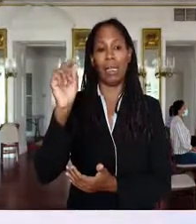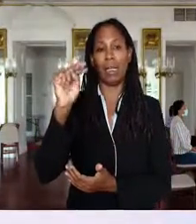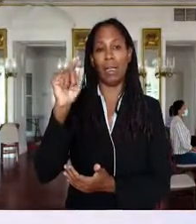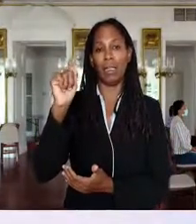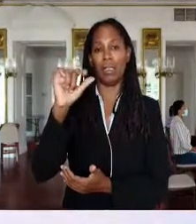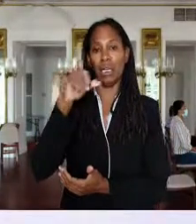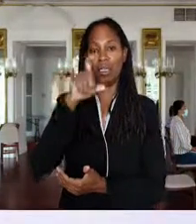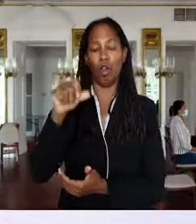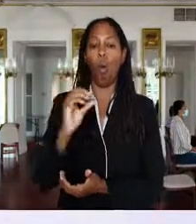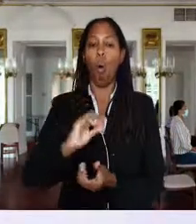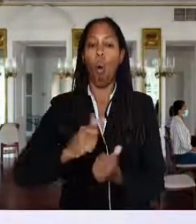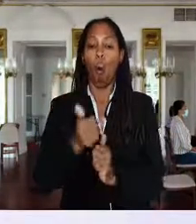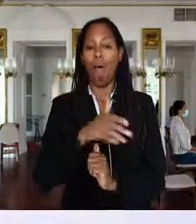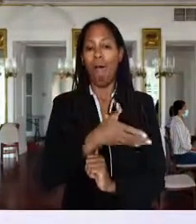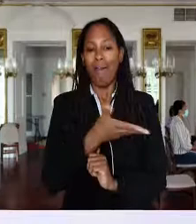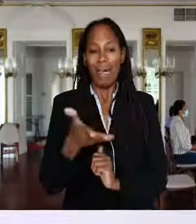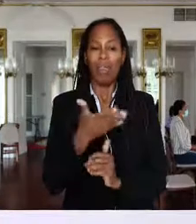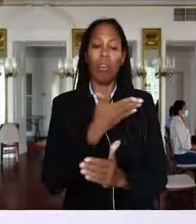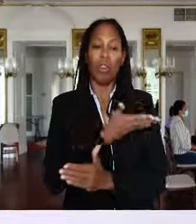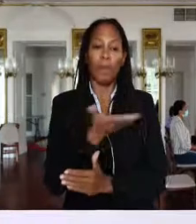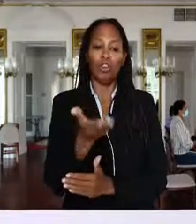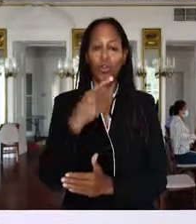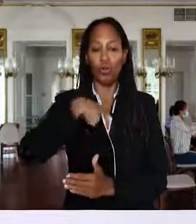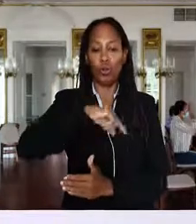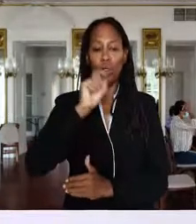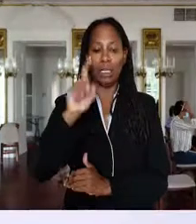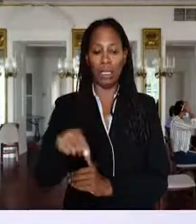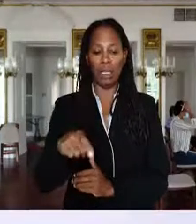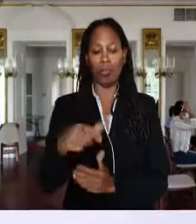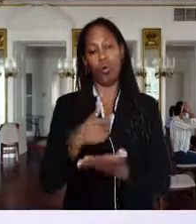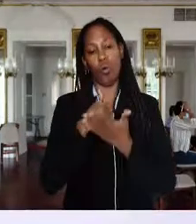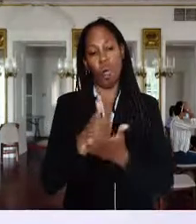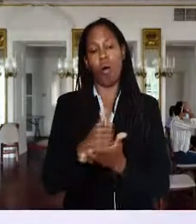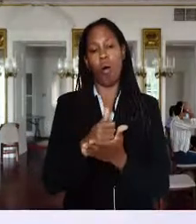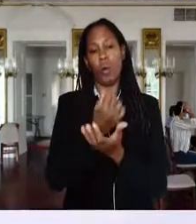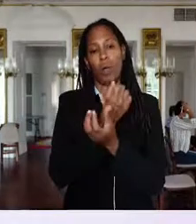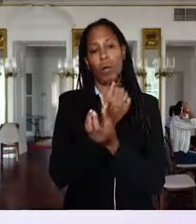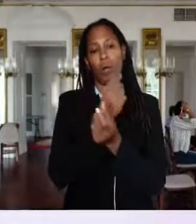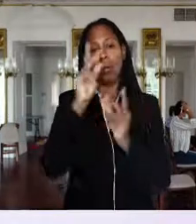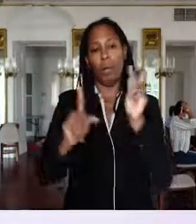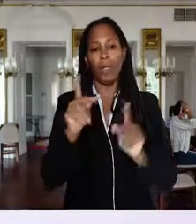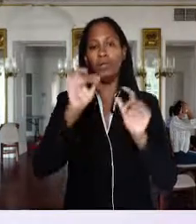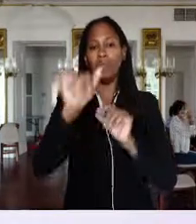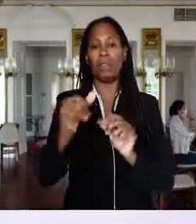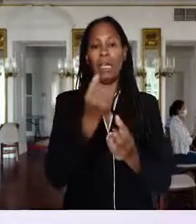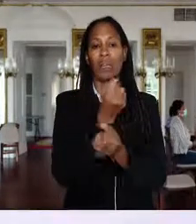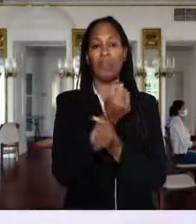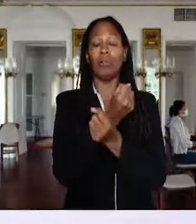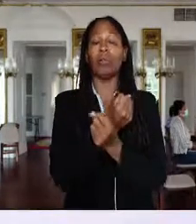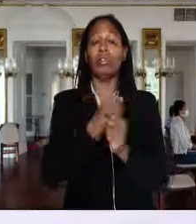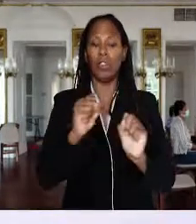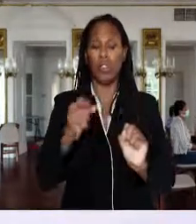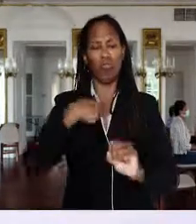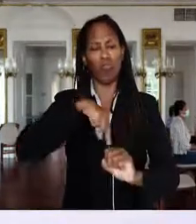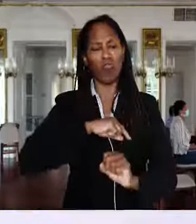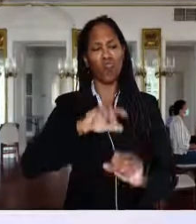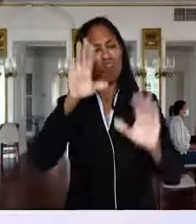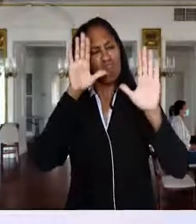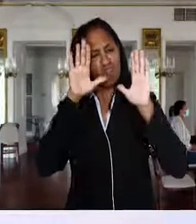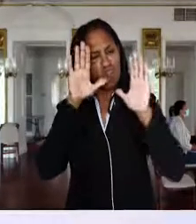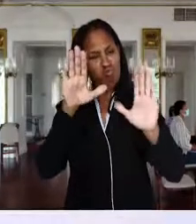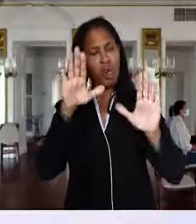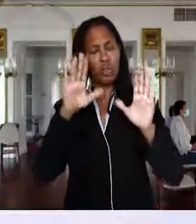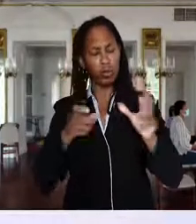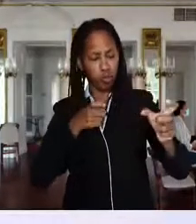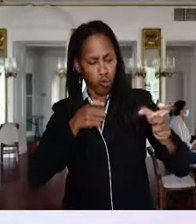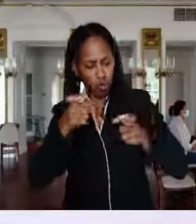materials that we need in order to keep people safe. We have been excellent stewards of the COVID dollars, as we have been good stewards